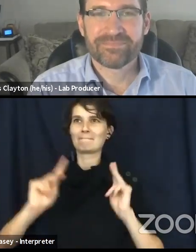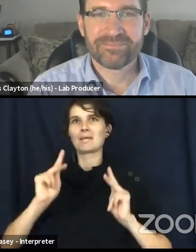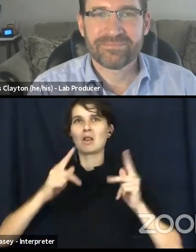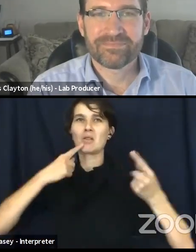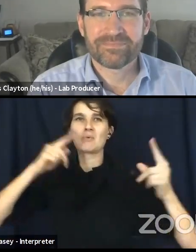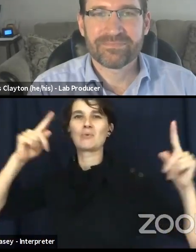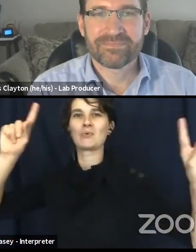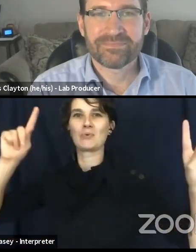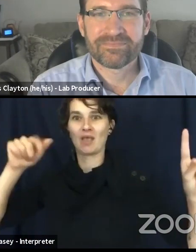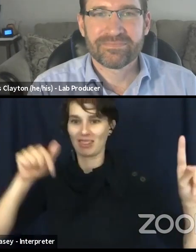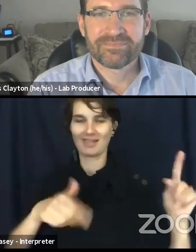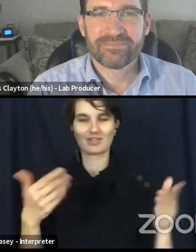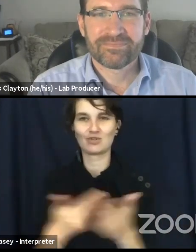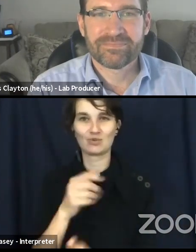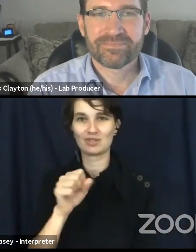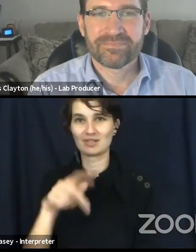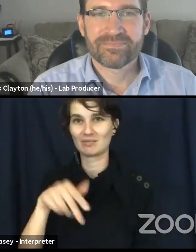much more playful